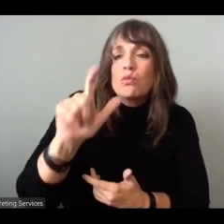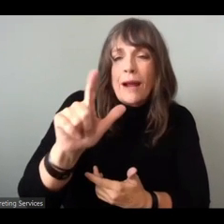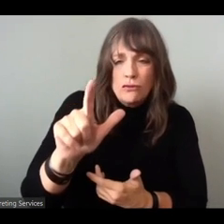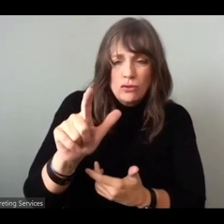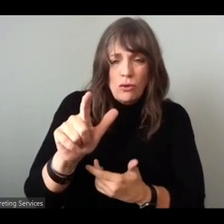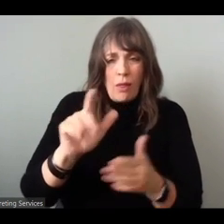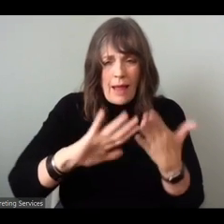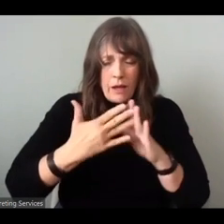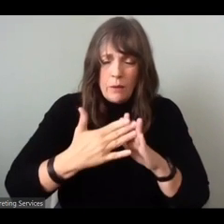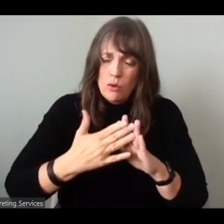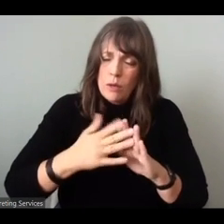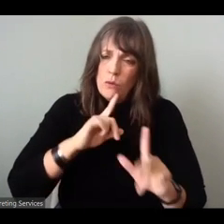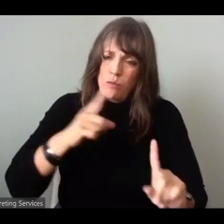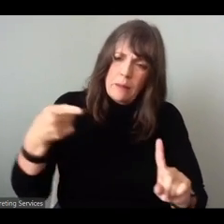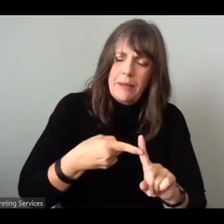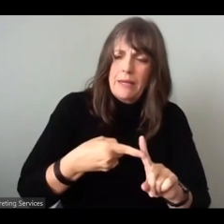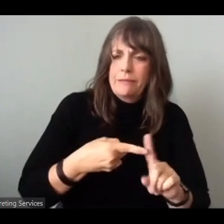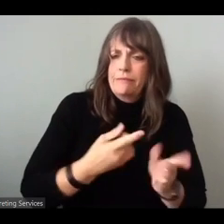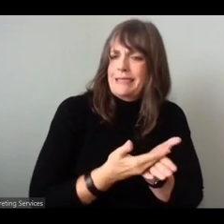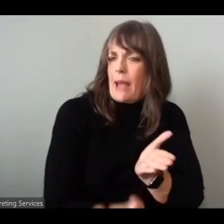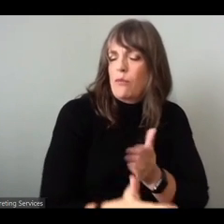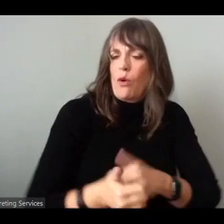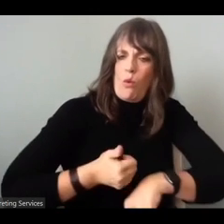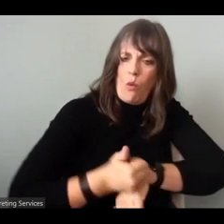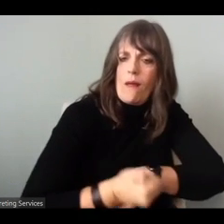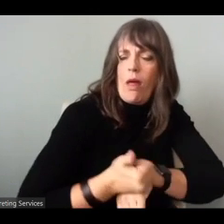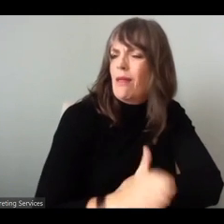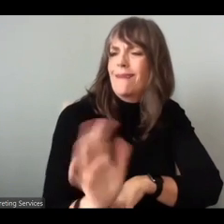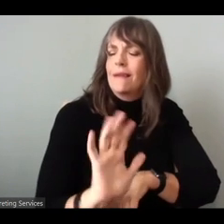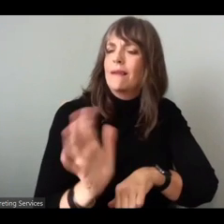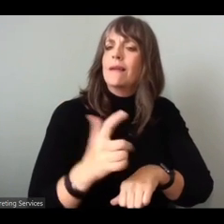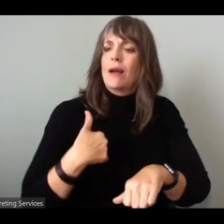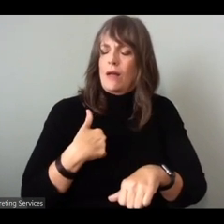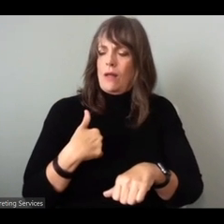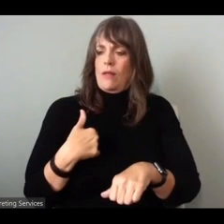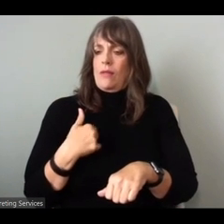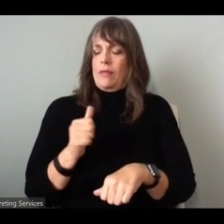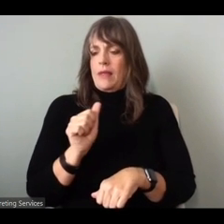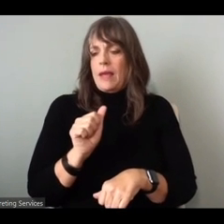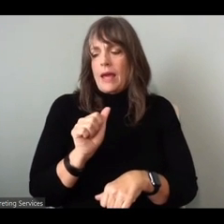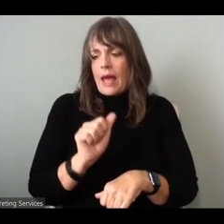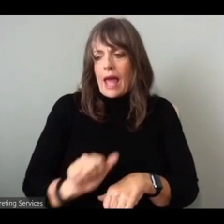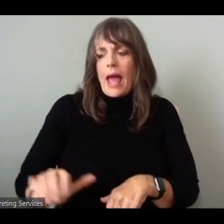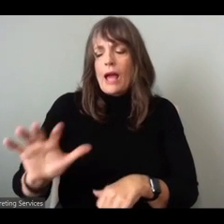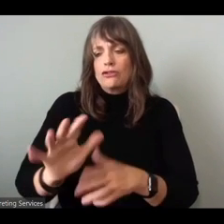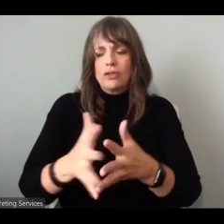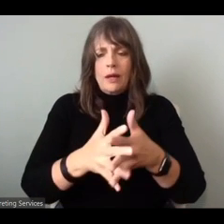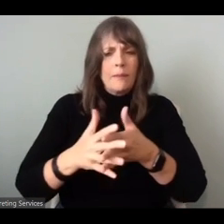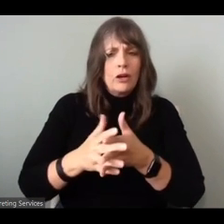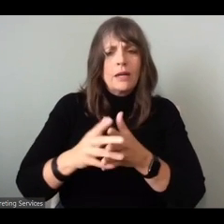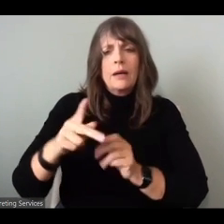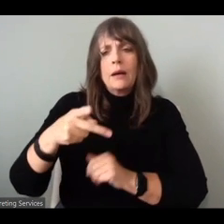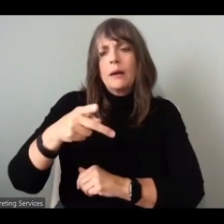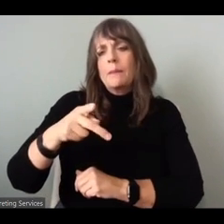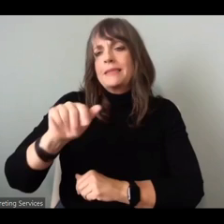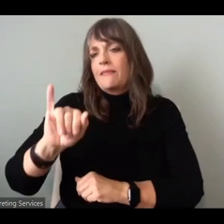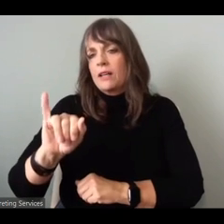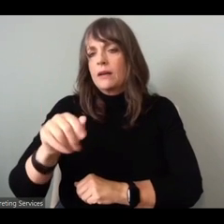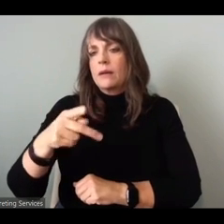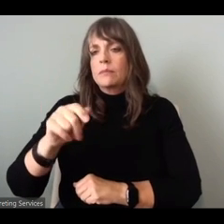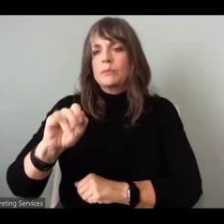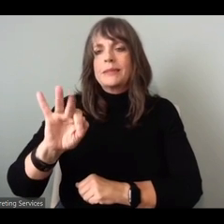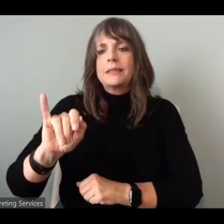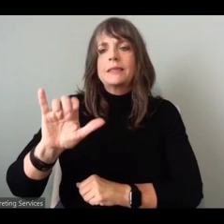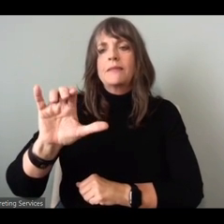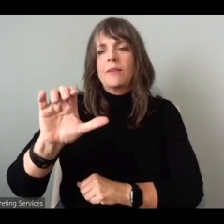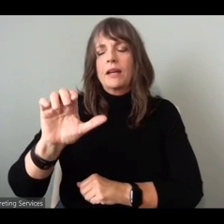really appreciative of the work that's coming out of Asian American Pacific Islanders in philanthropy. And we're really excited